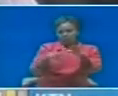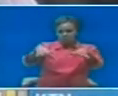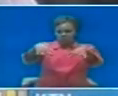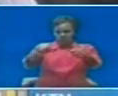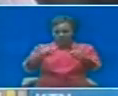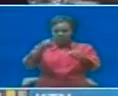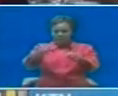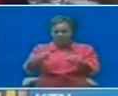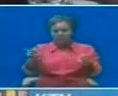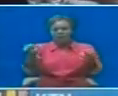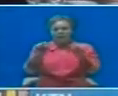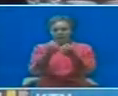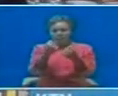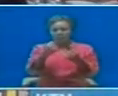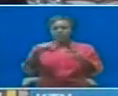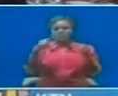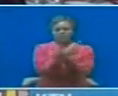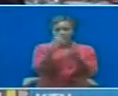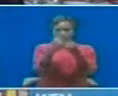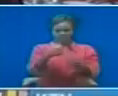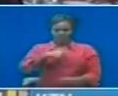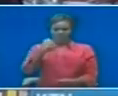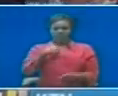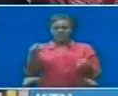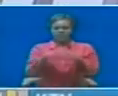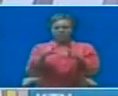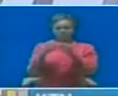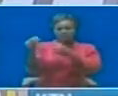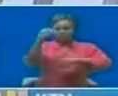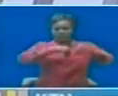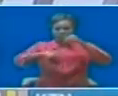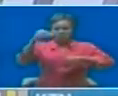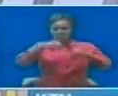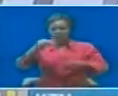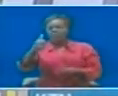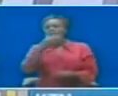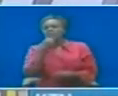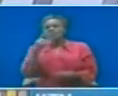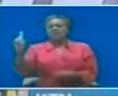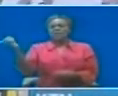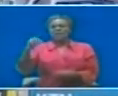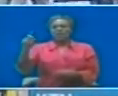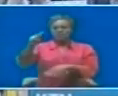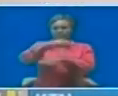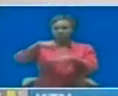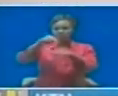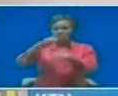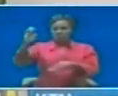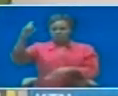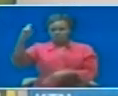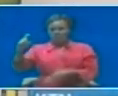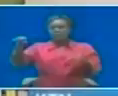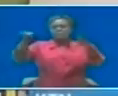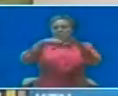This move elicited mixed reactions from football quarters, together with the election of Simon Mugo as Nairobi National Executive Member,